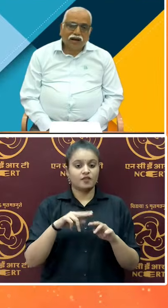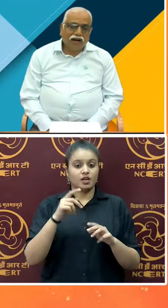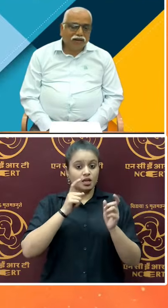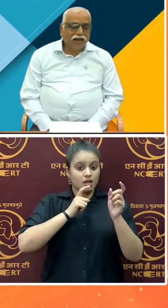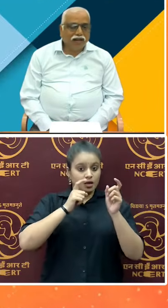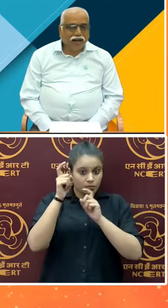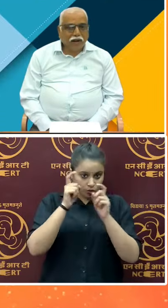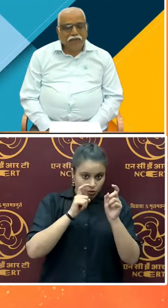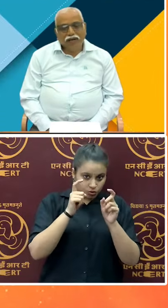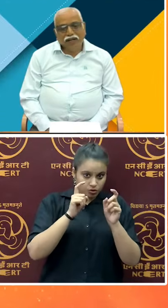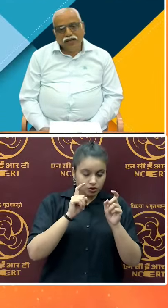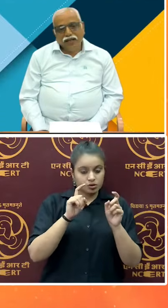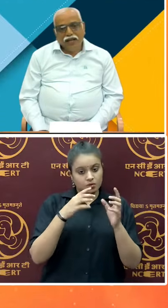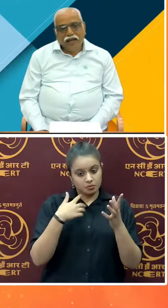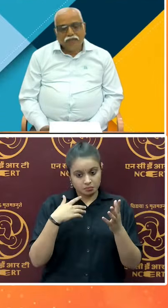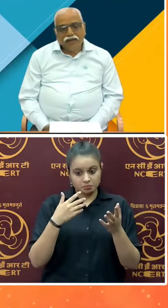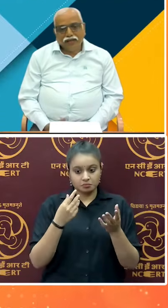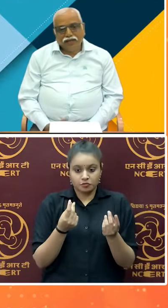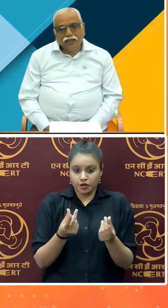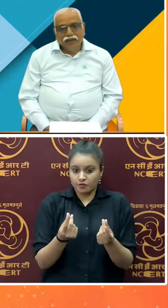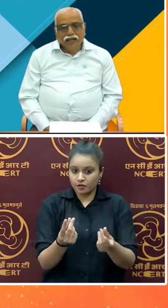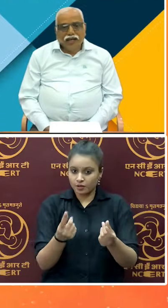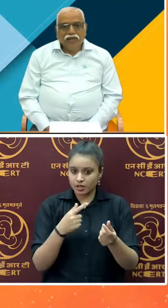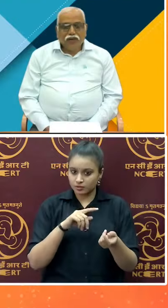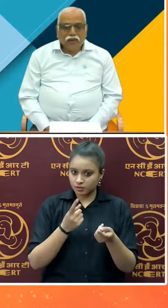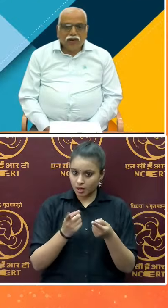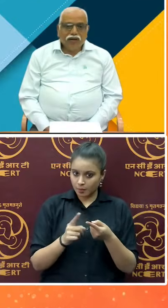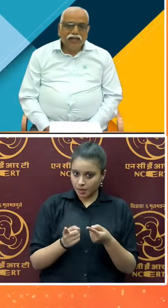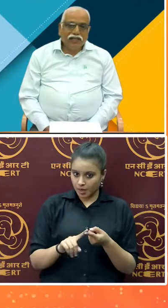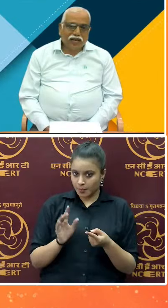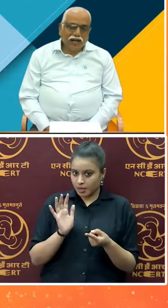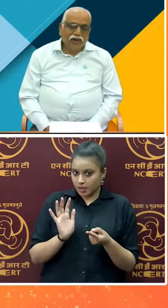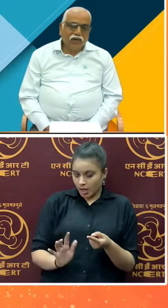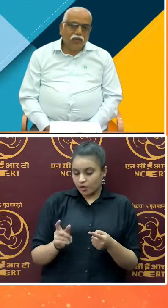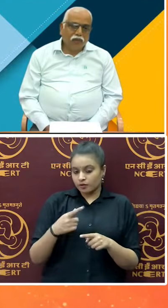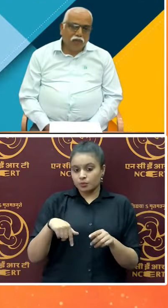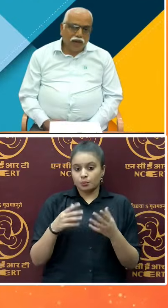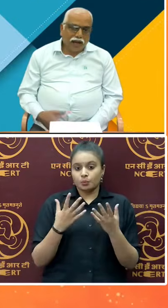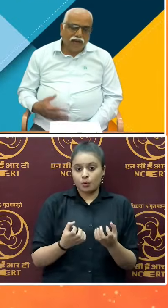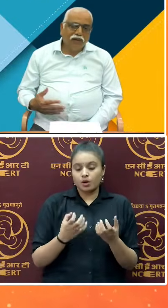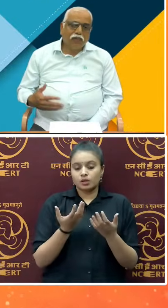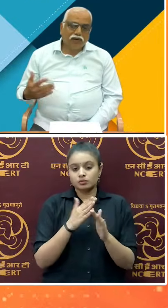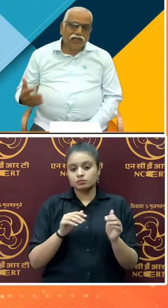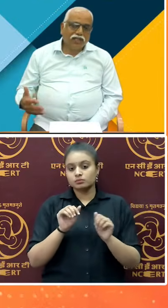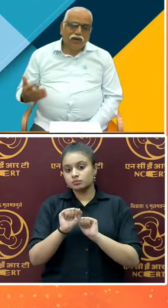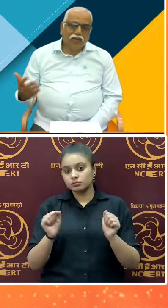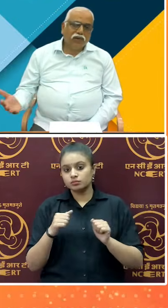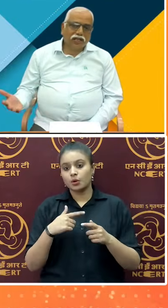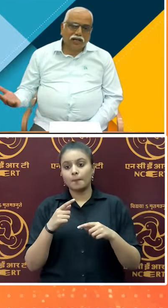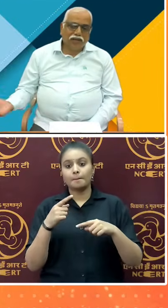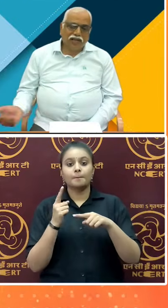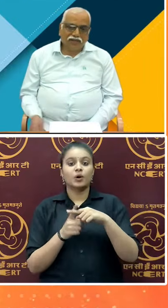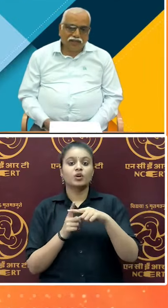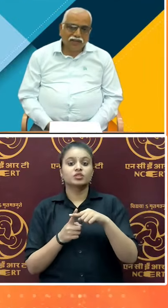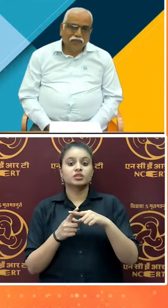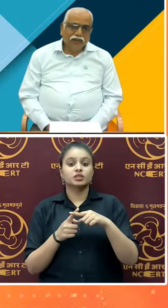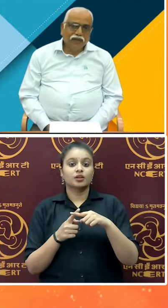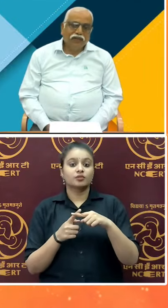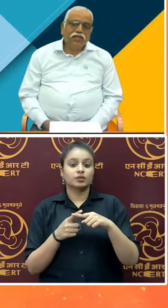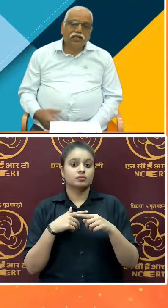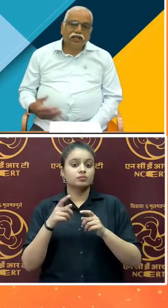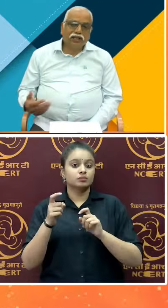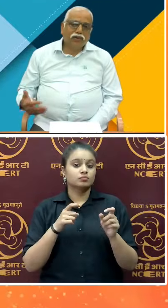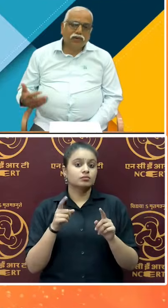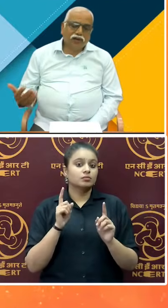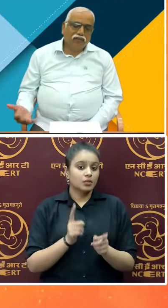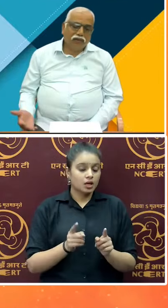behaviors are rapidly happening here, and we want the child to have the positive emotional behaviors